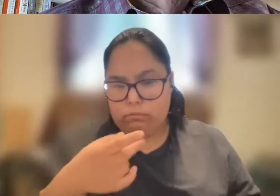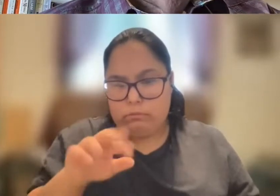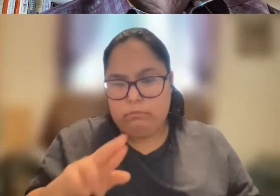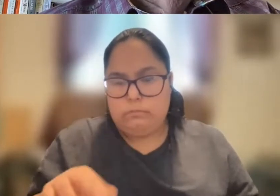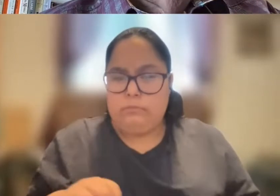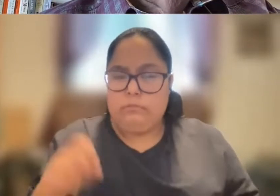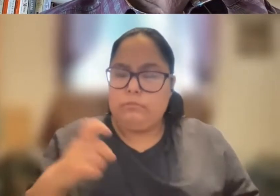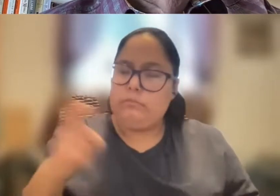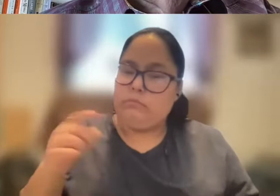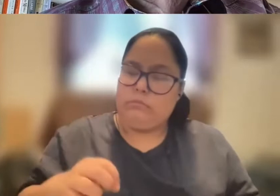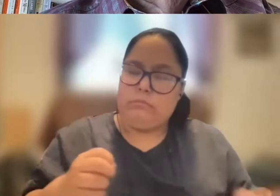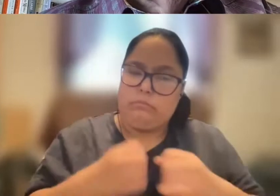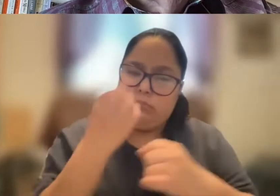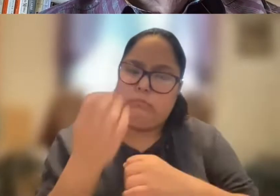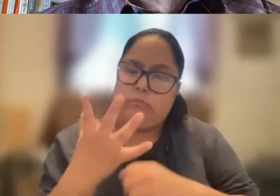a multitude of problems.